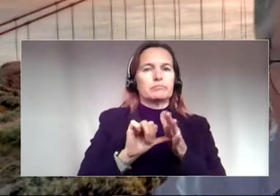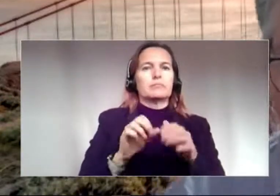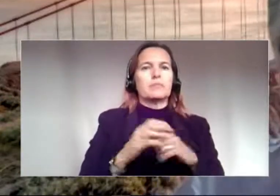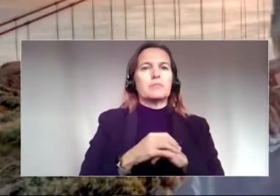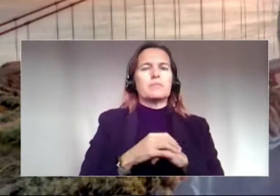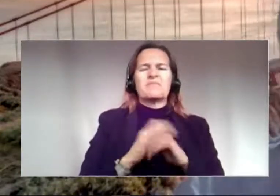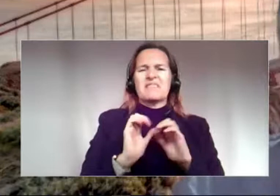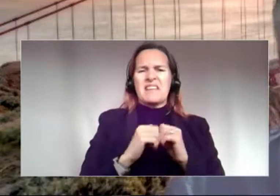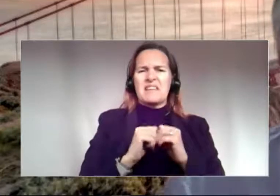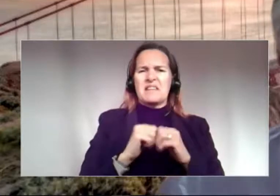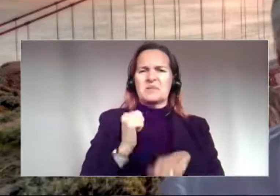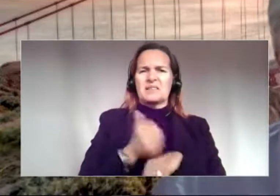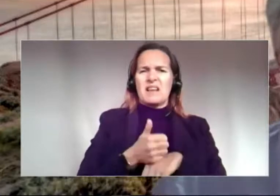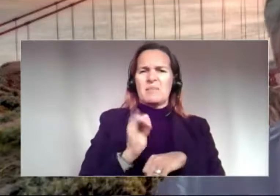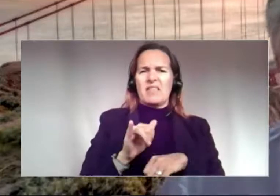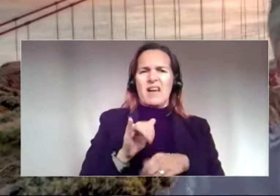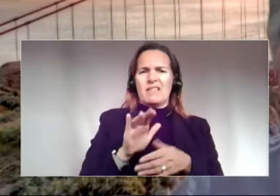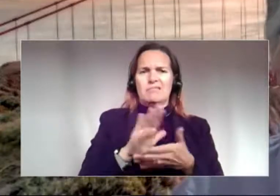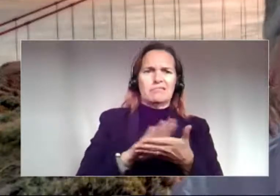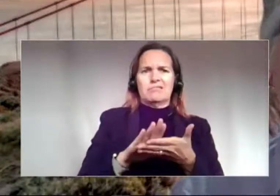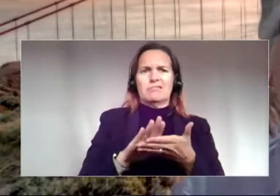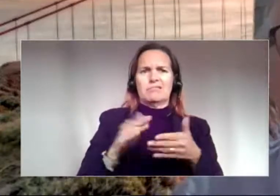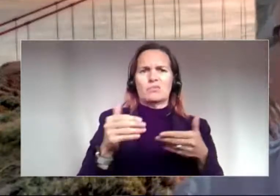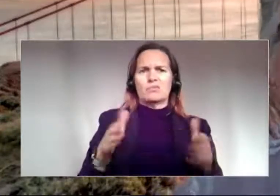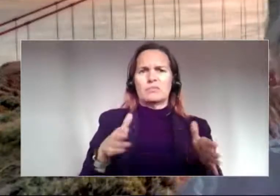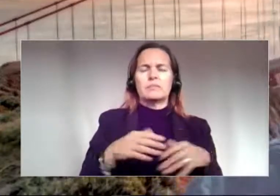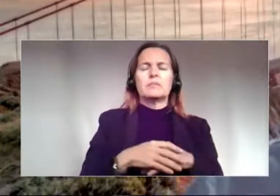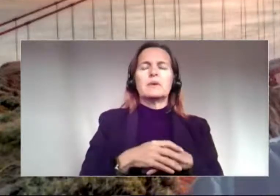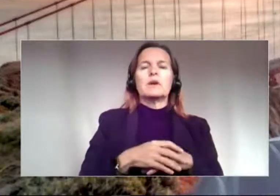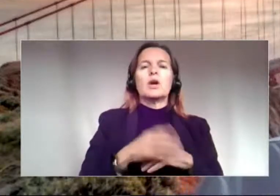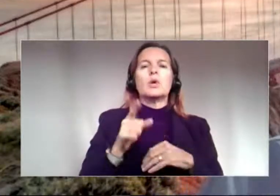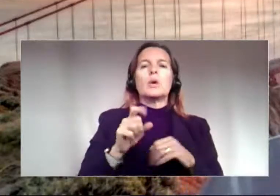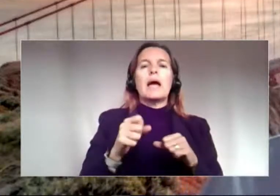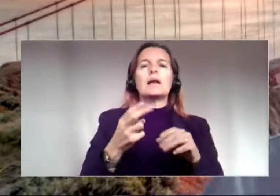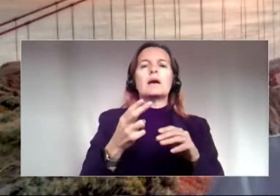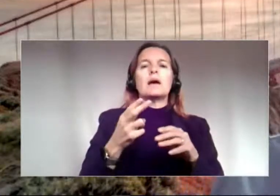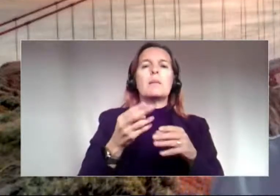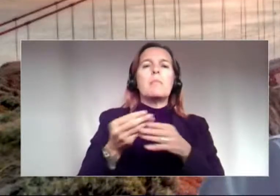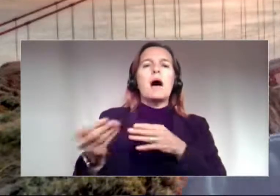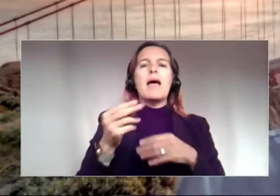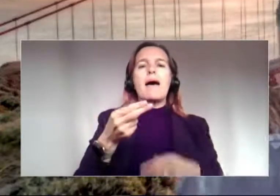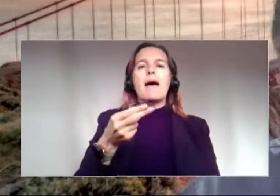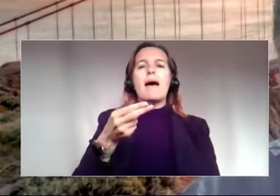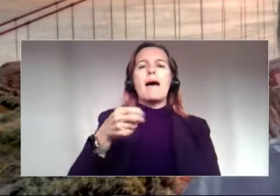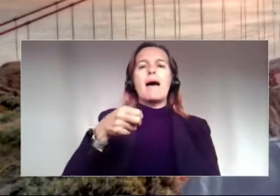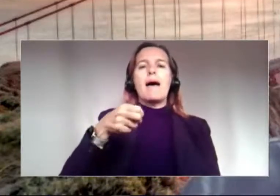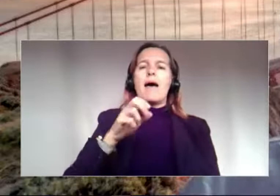home using a purchased or a do-it-yourself HEPA or high efficiency particulate